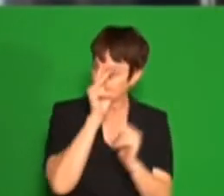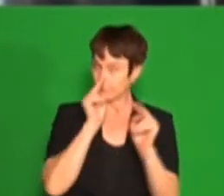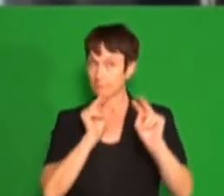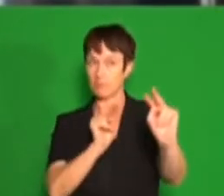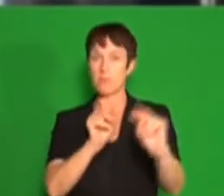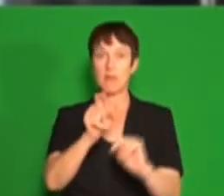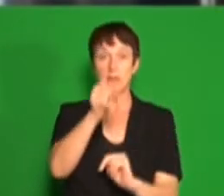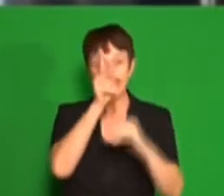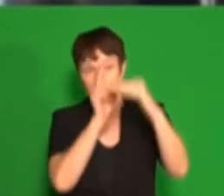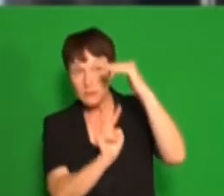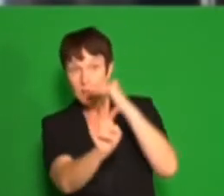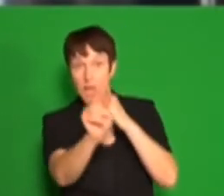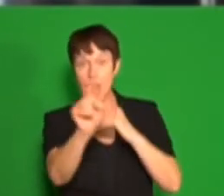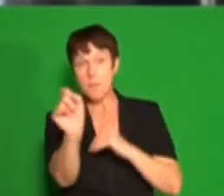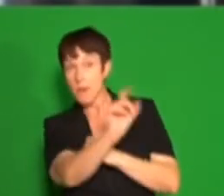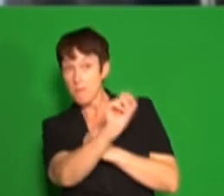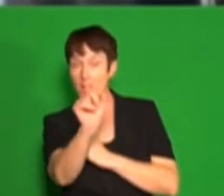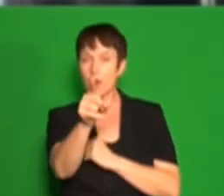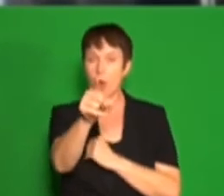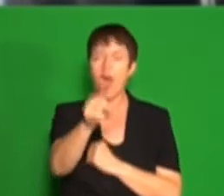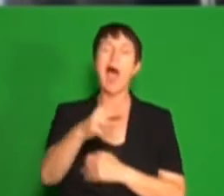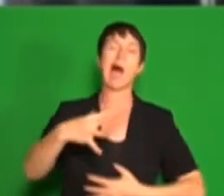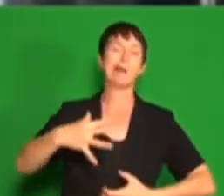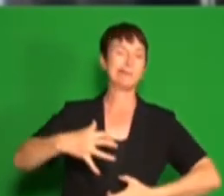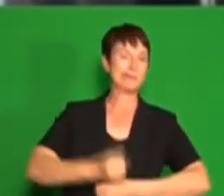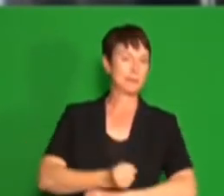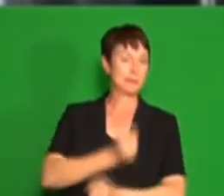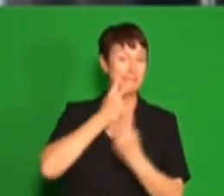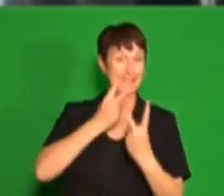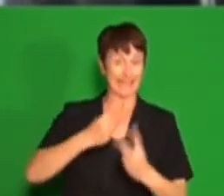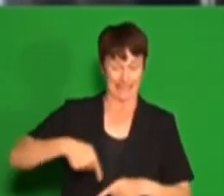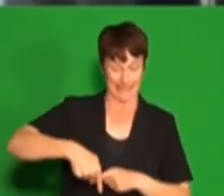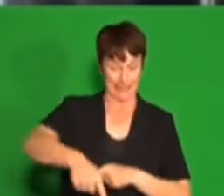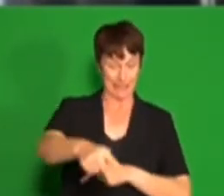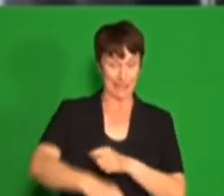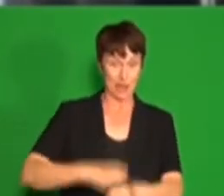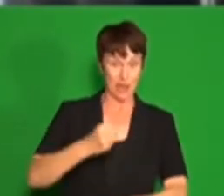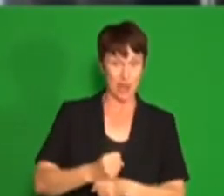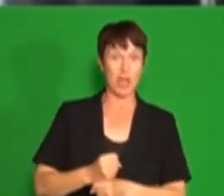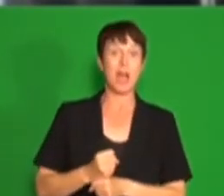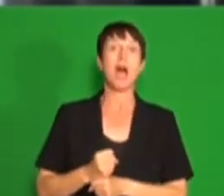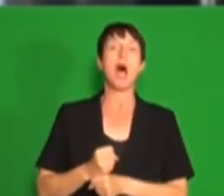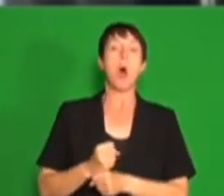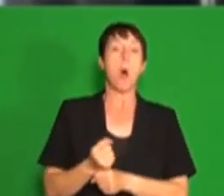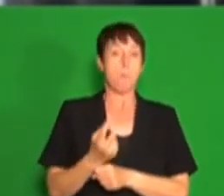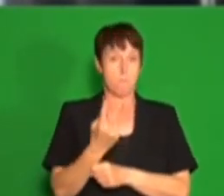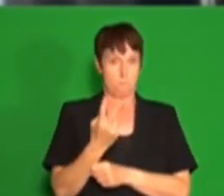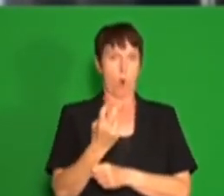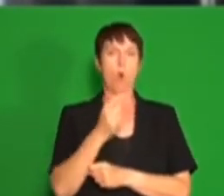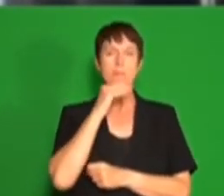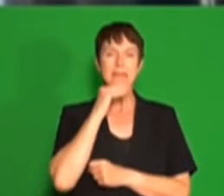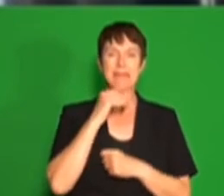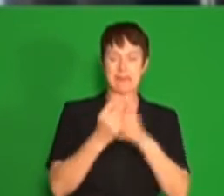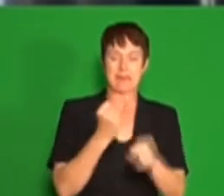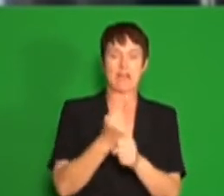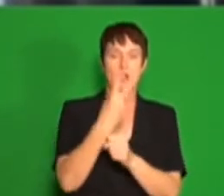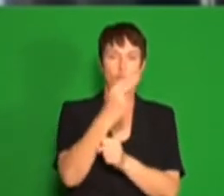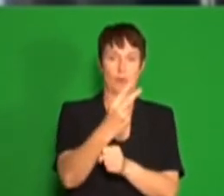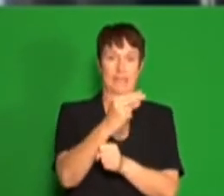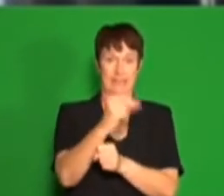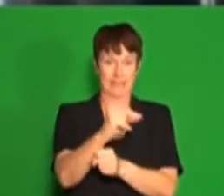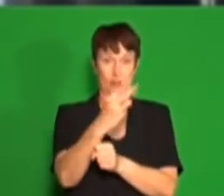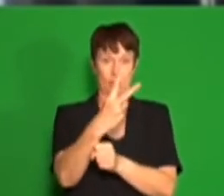realize that for all of this year and the next 2 years, the policy rate is negative in